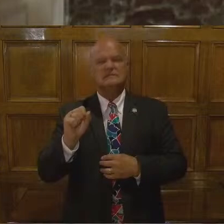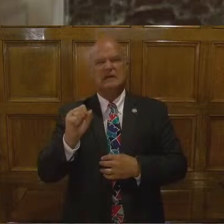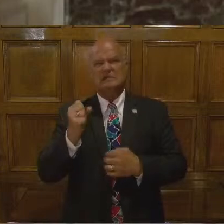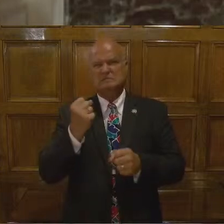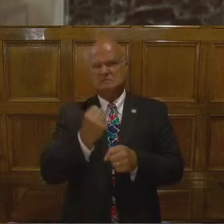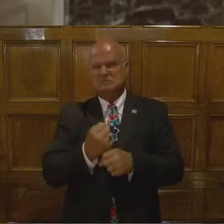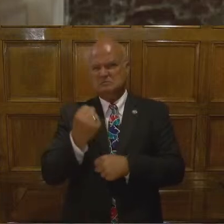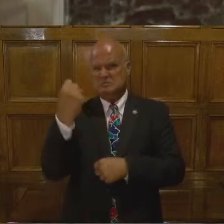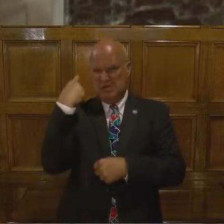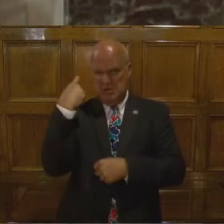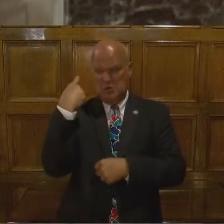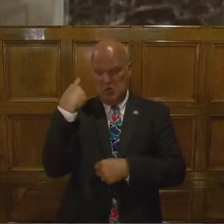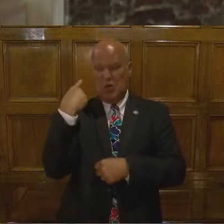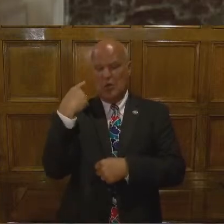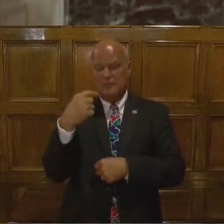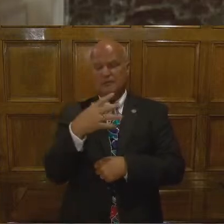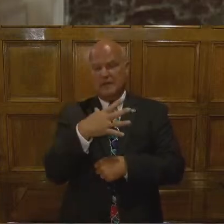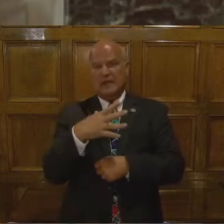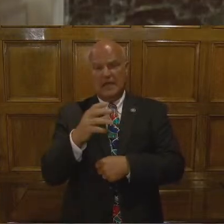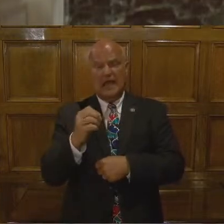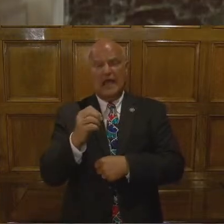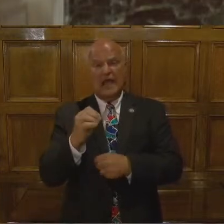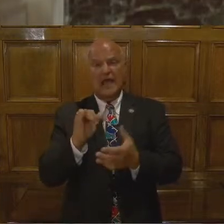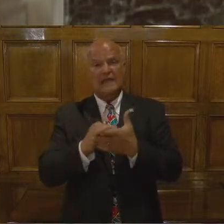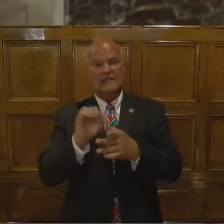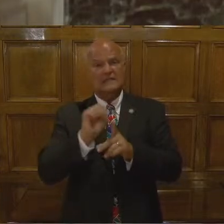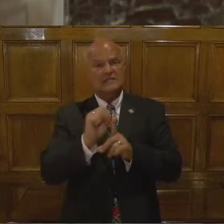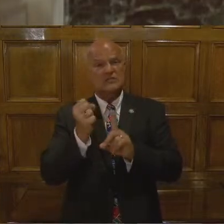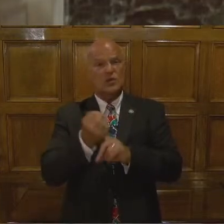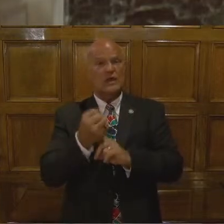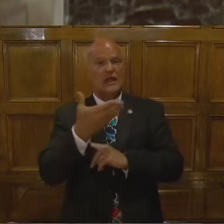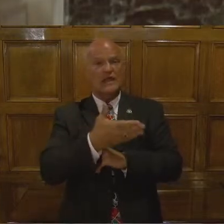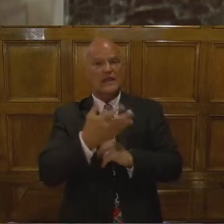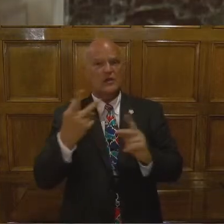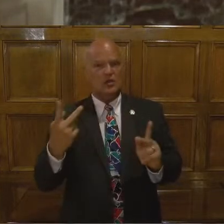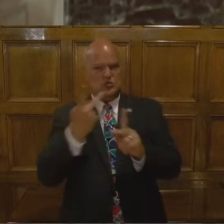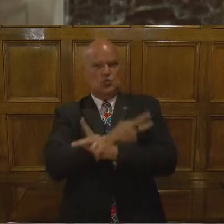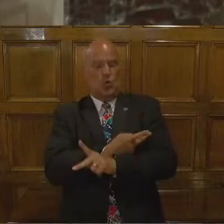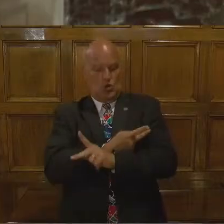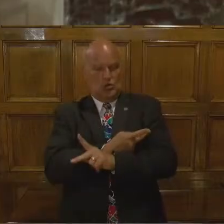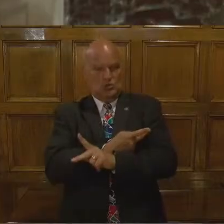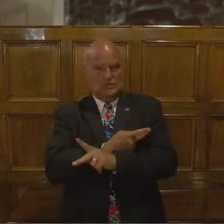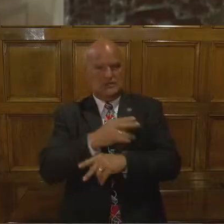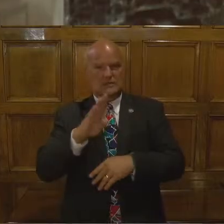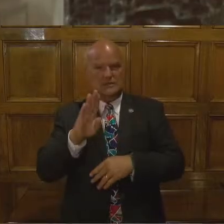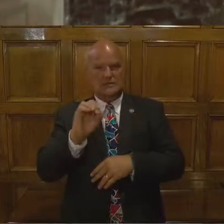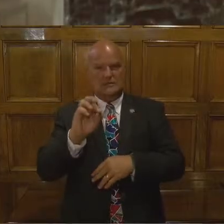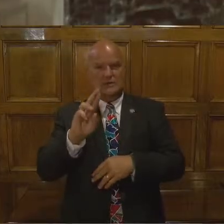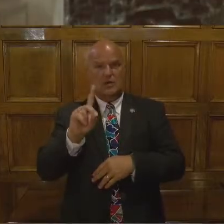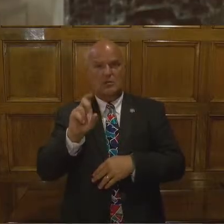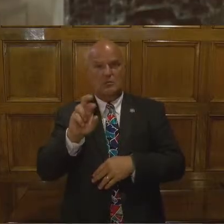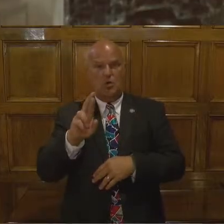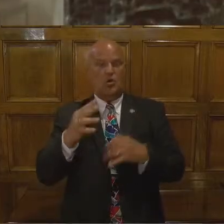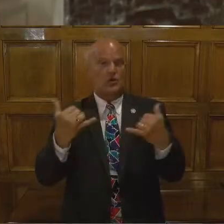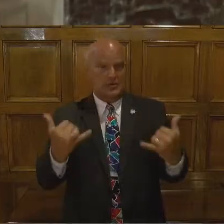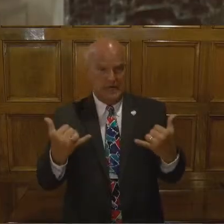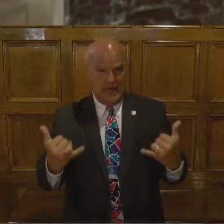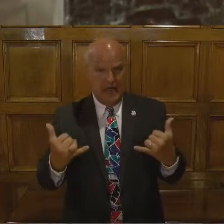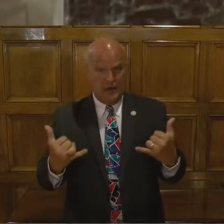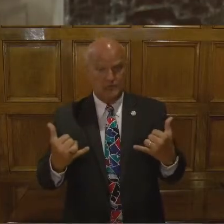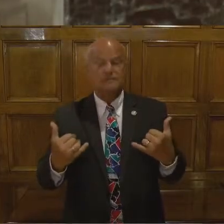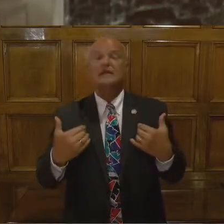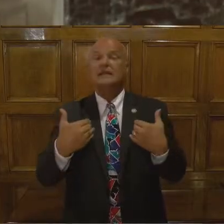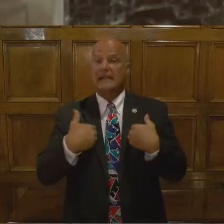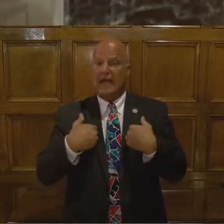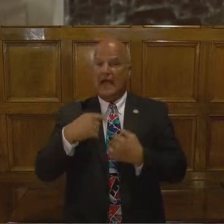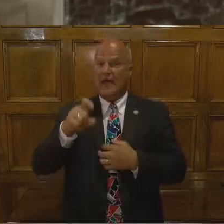so ago, and the situation is worse at the border right now, and there is a